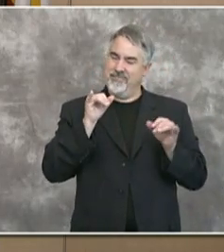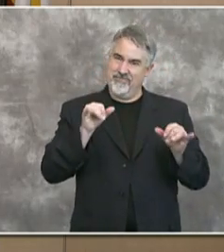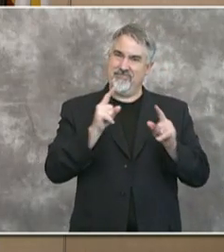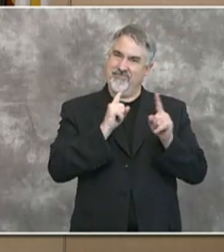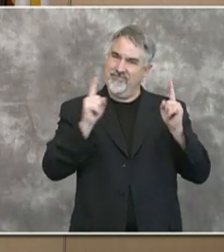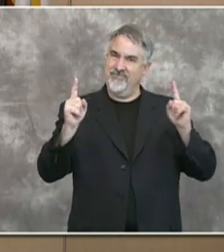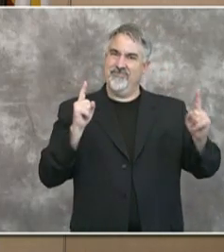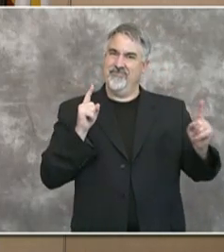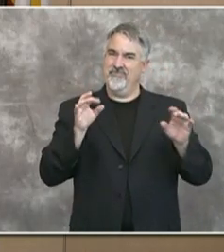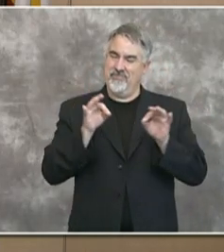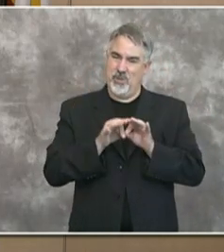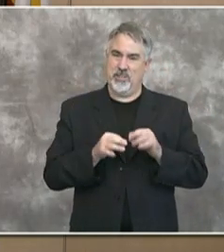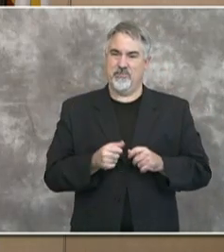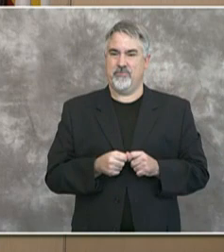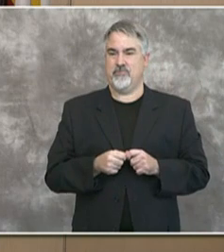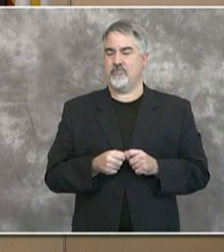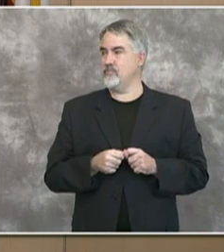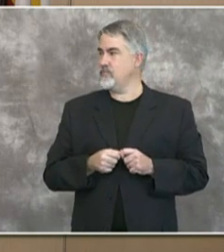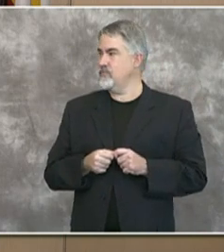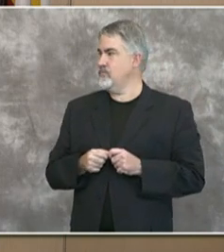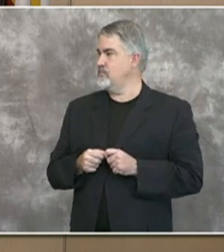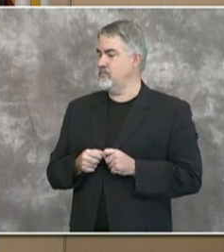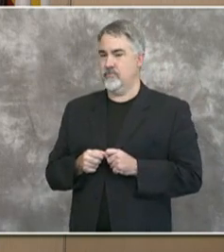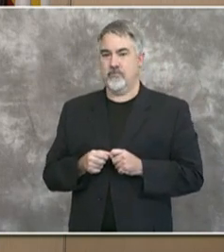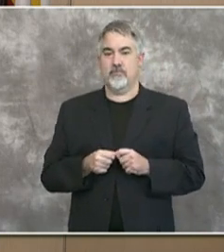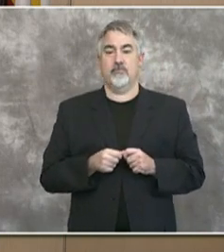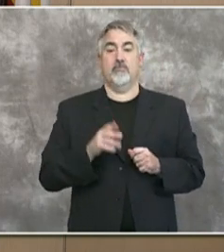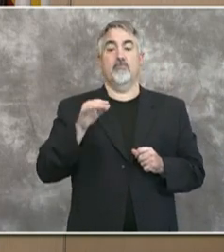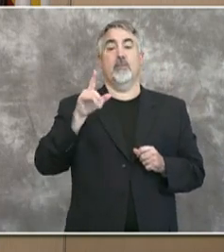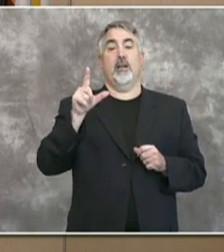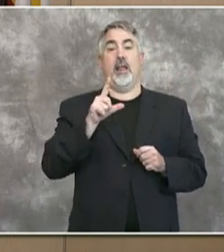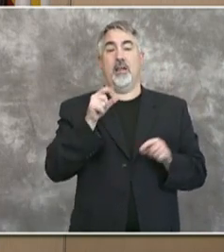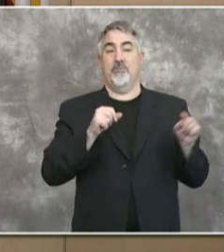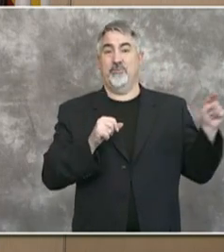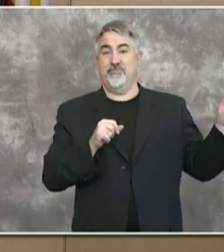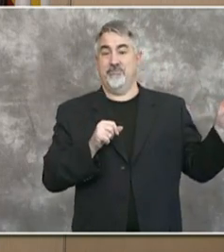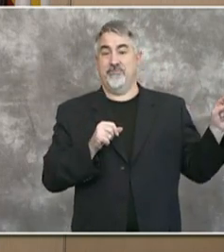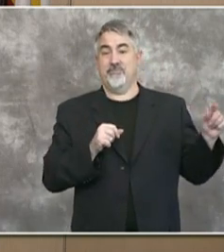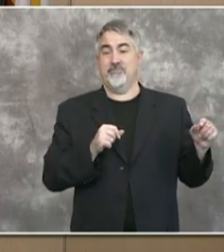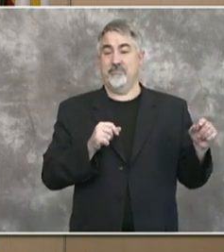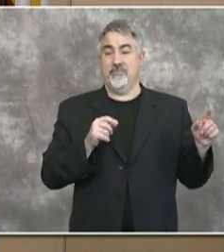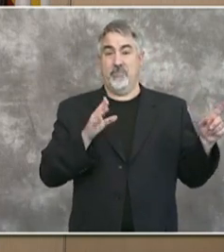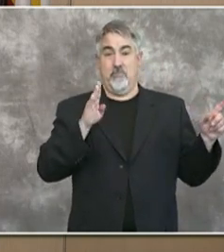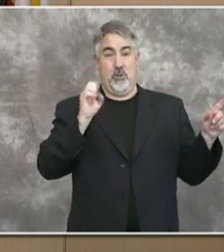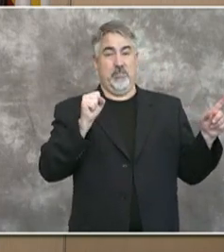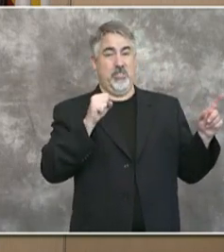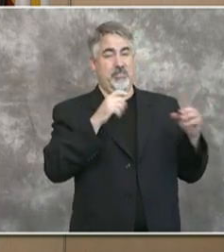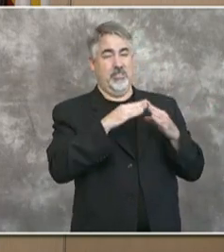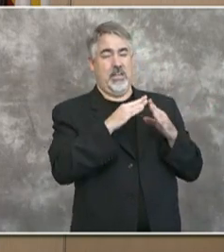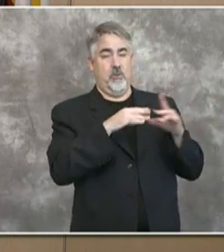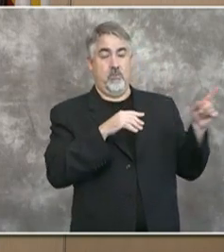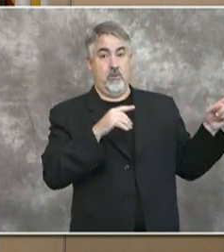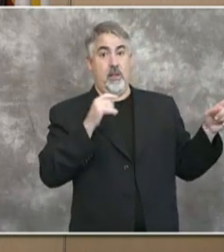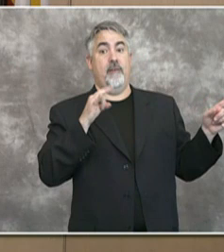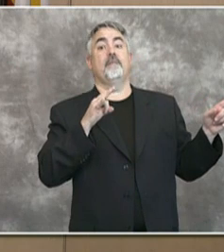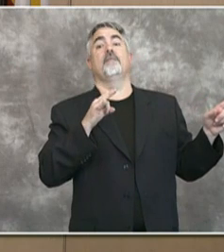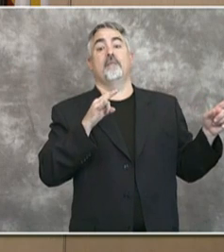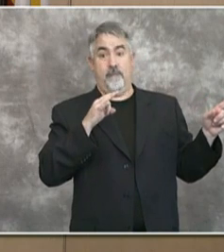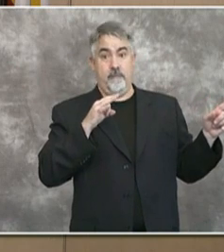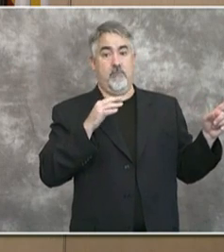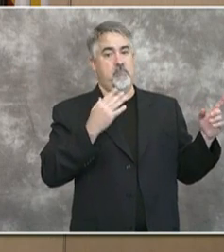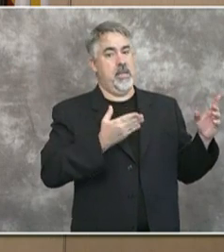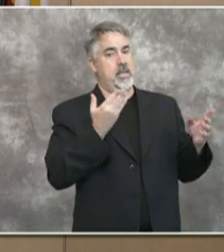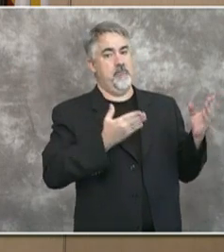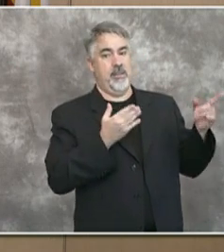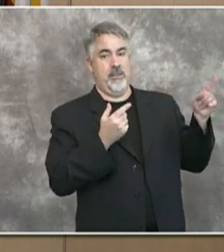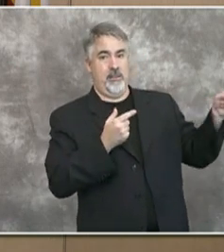separation. So the library, if reopened, could only accommodate about 17